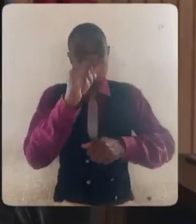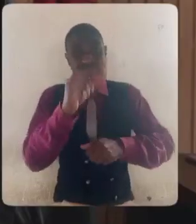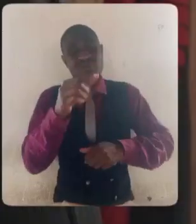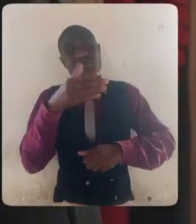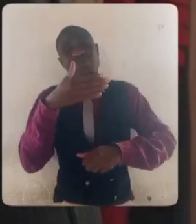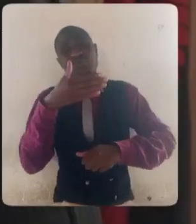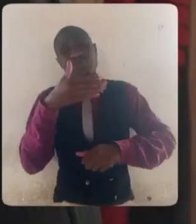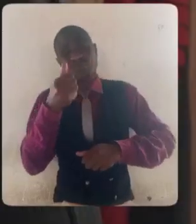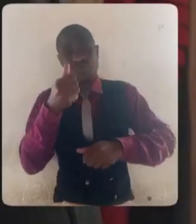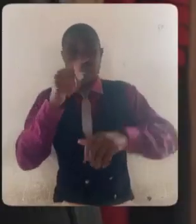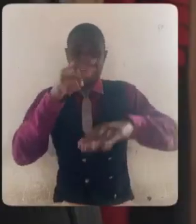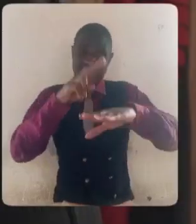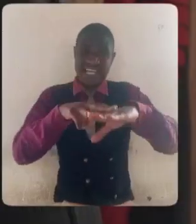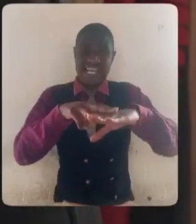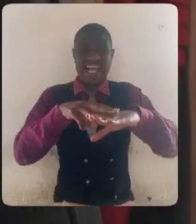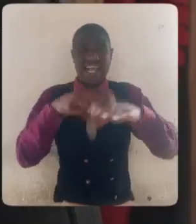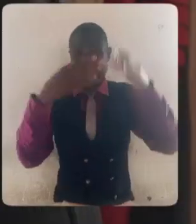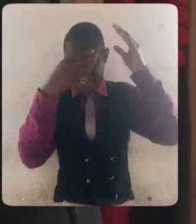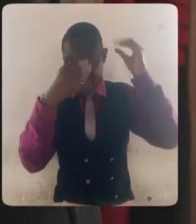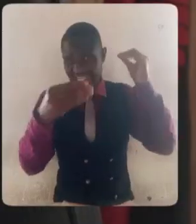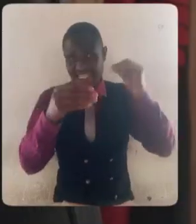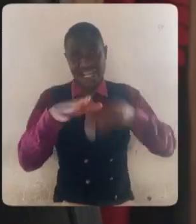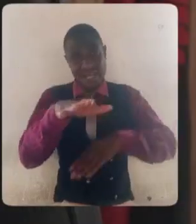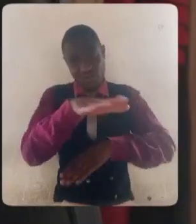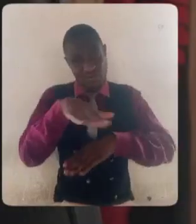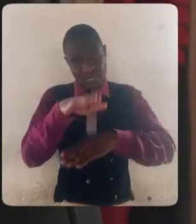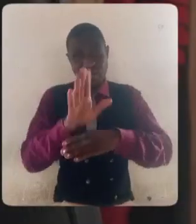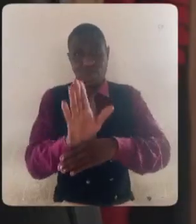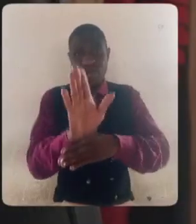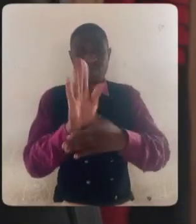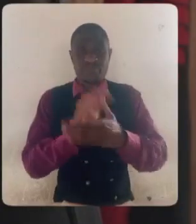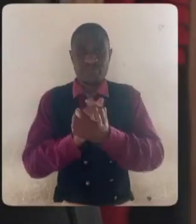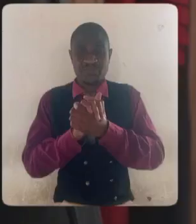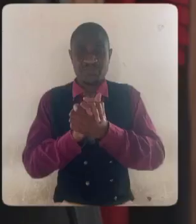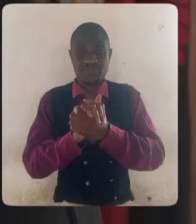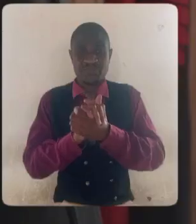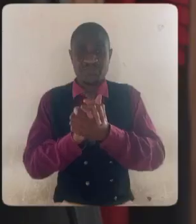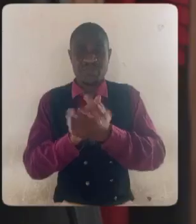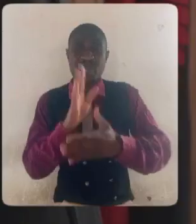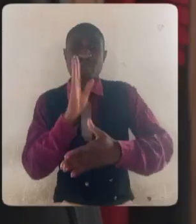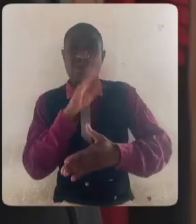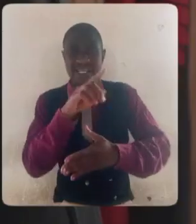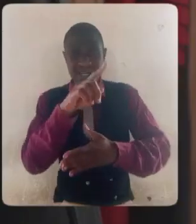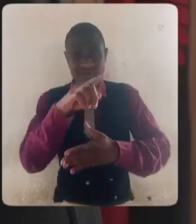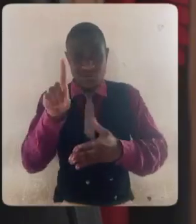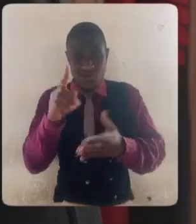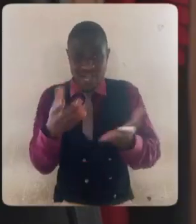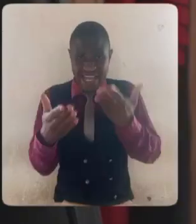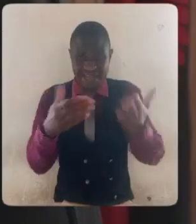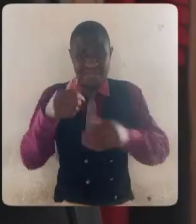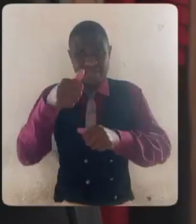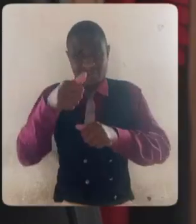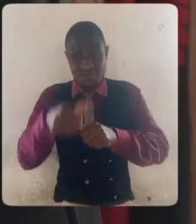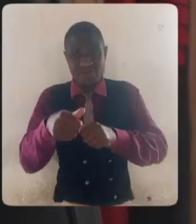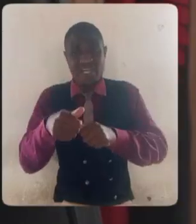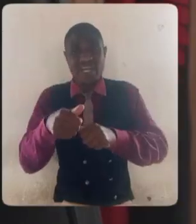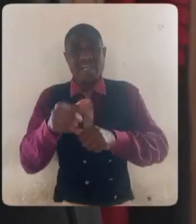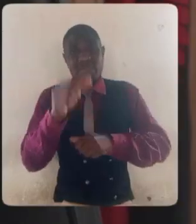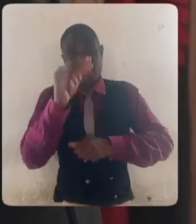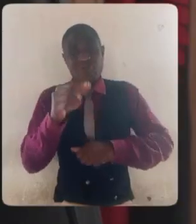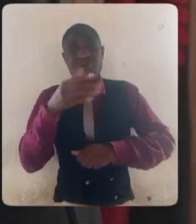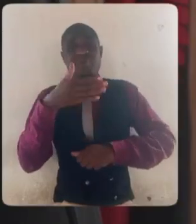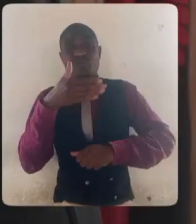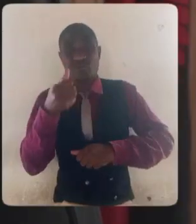peace. To our traditional leaders, we call upon you to continue guiding your communities with